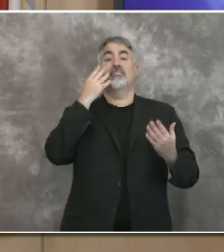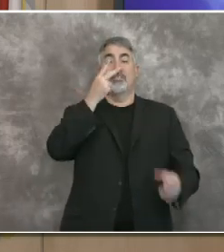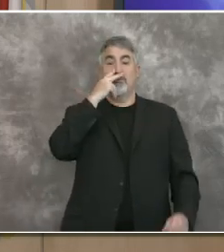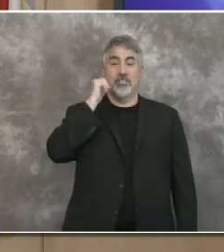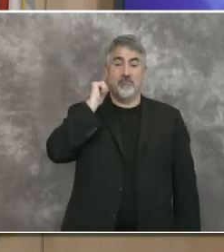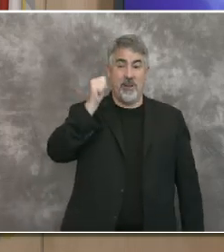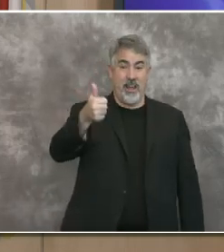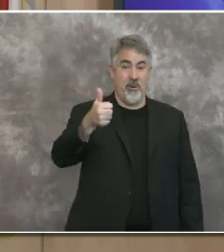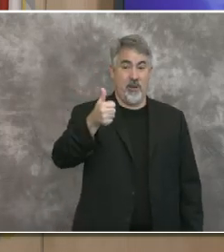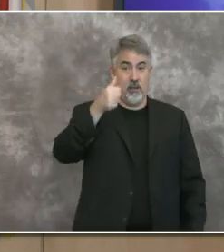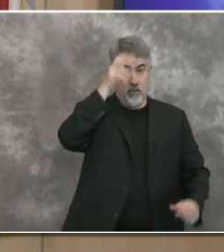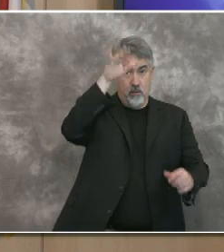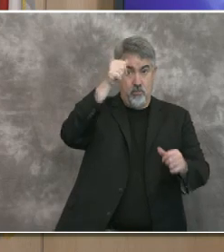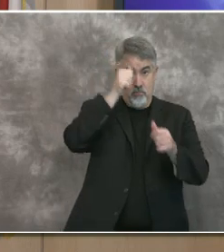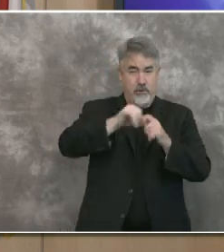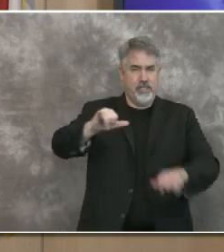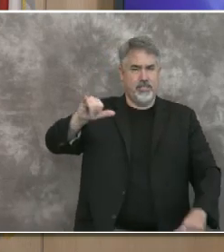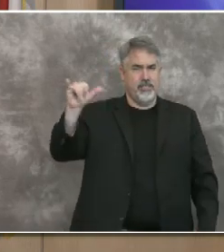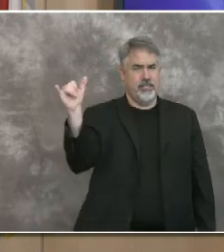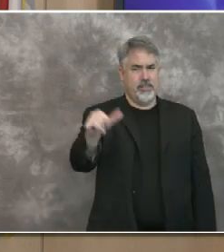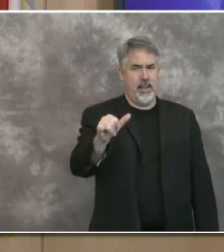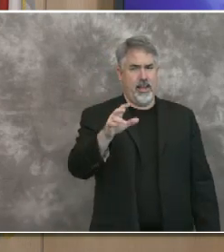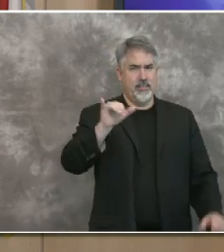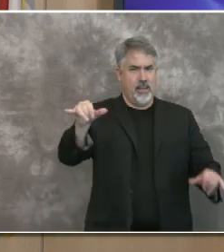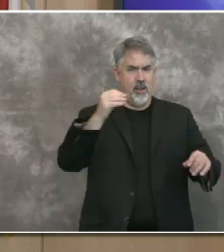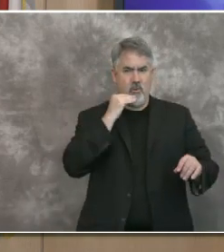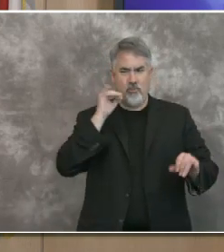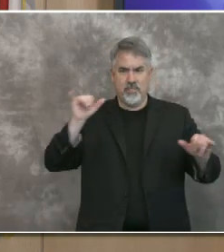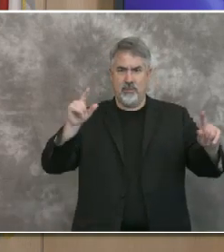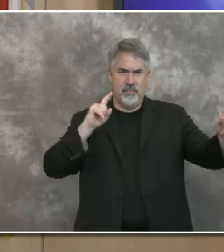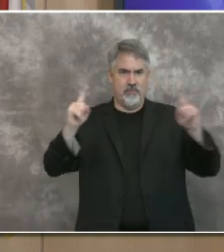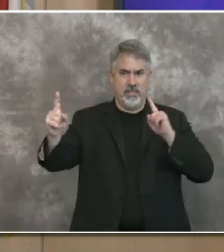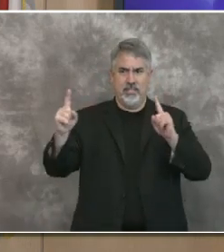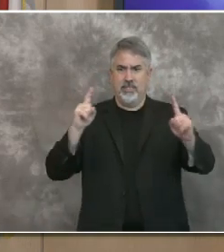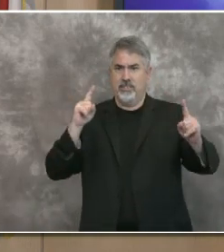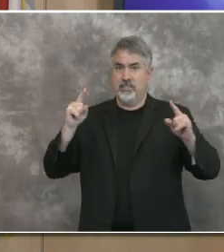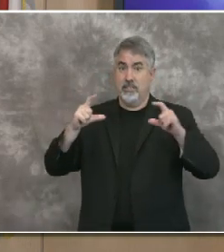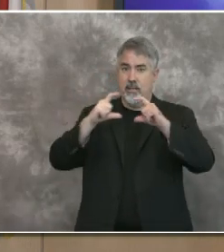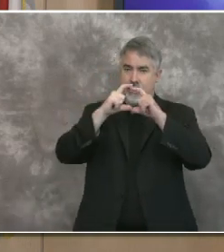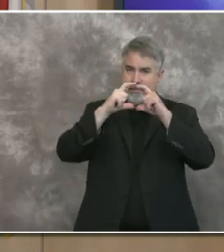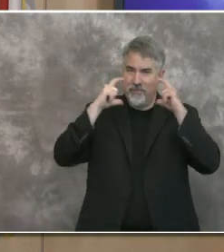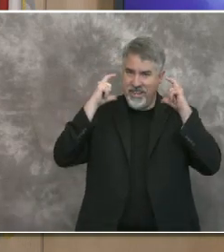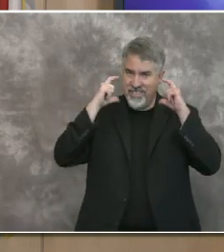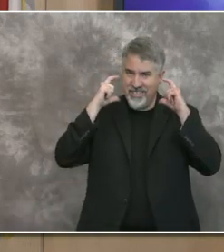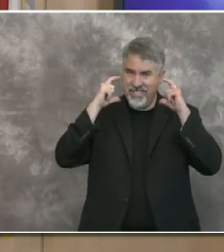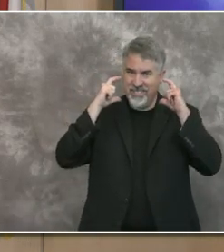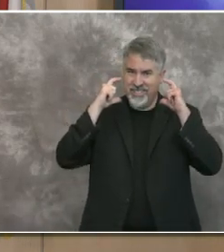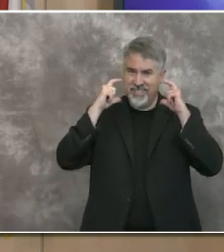remember to stay in place, maintain space, and cover your face. Thank you.